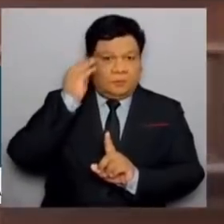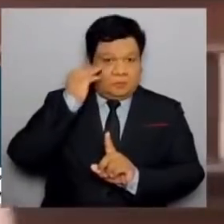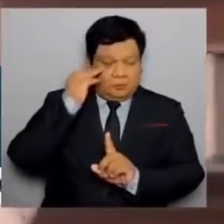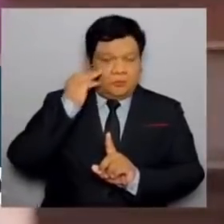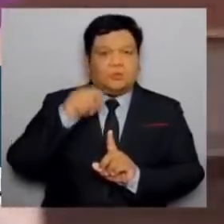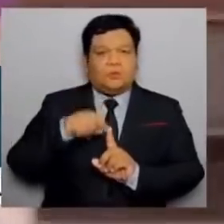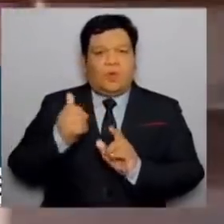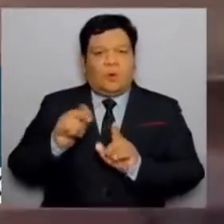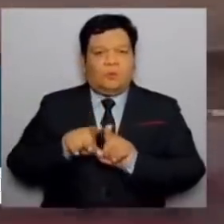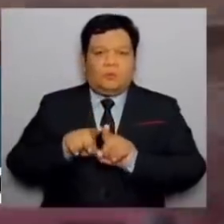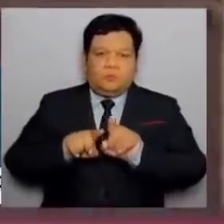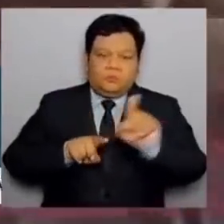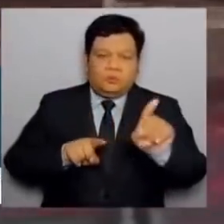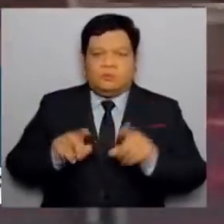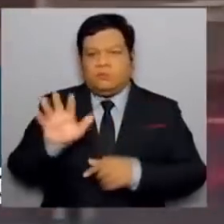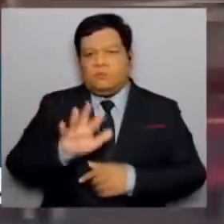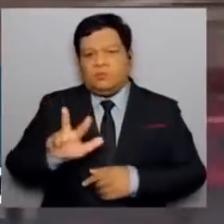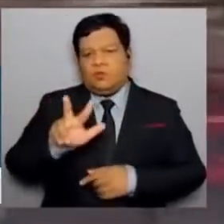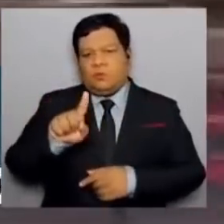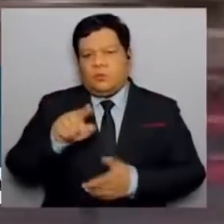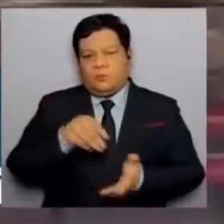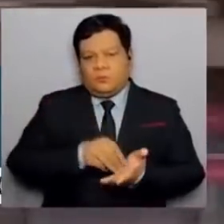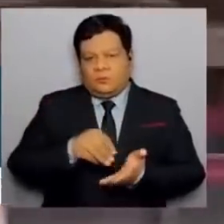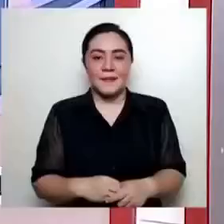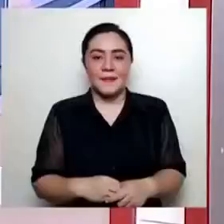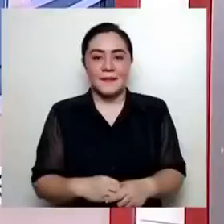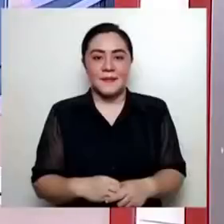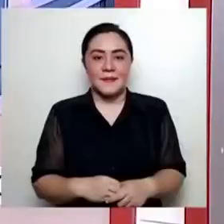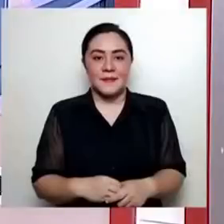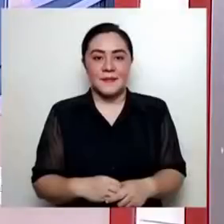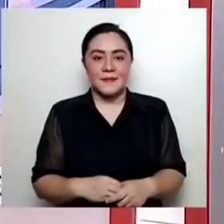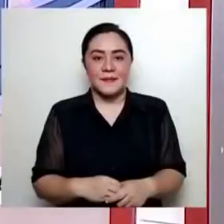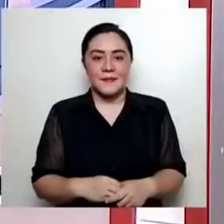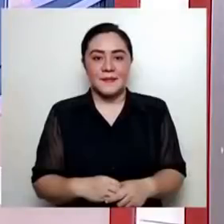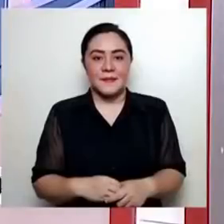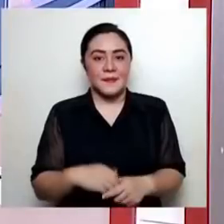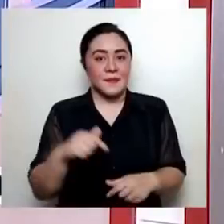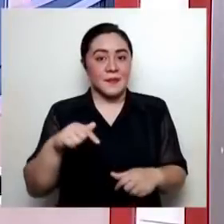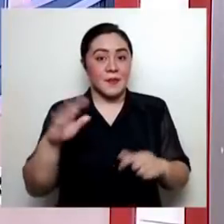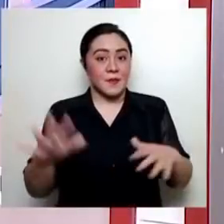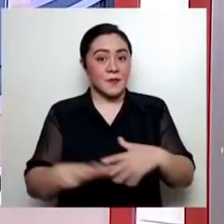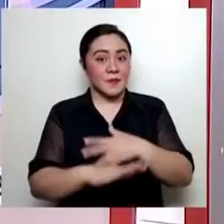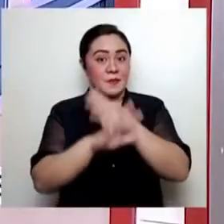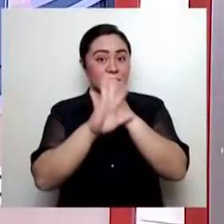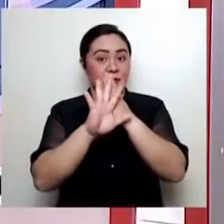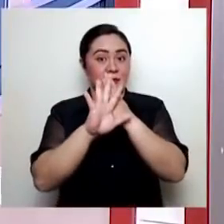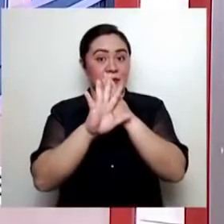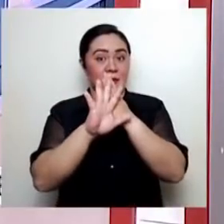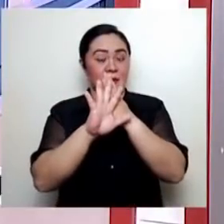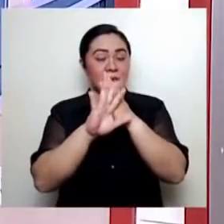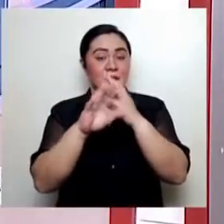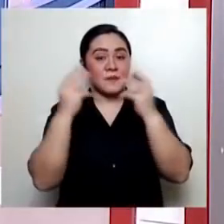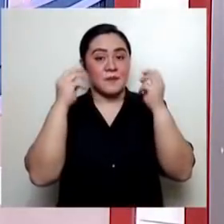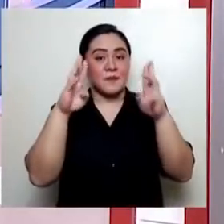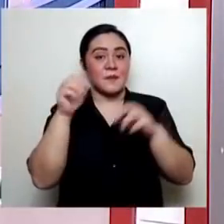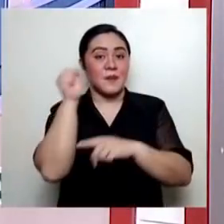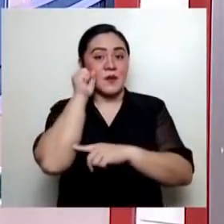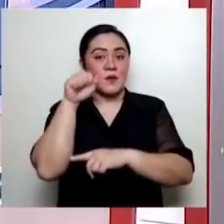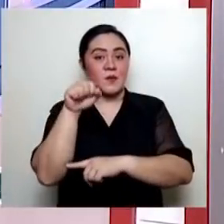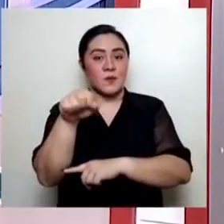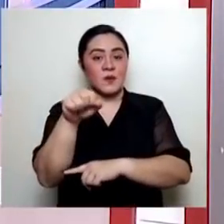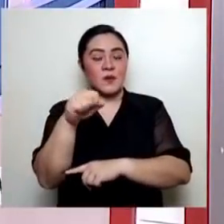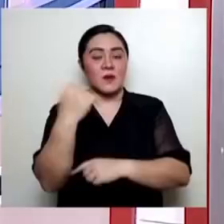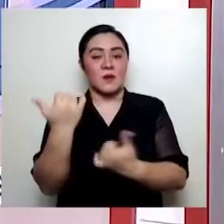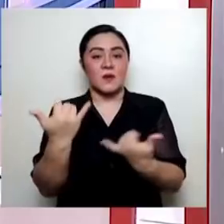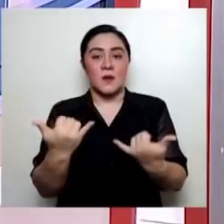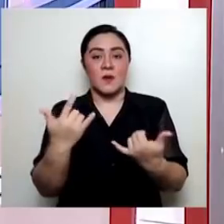polls with over 31 million votes. Well, Davao City Mayor Sara Duterte Carpio planning to take her oath as the Philippines'